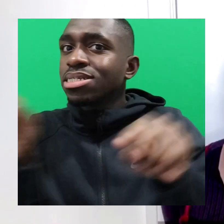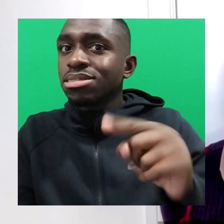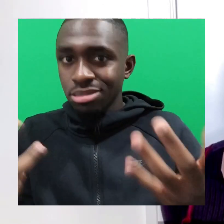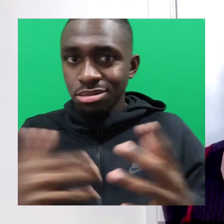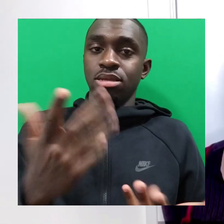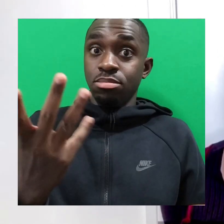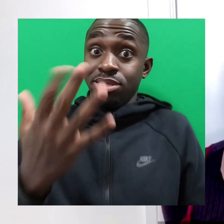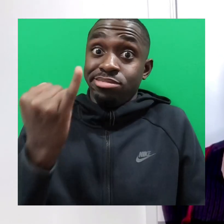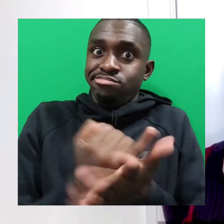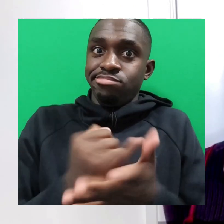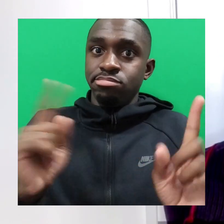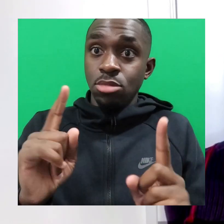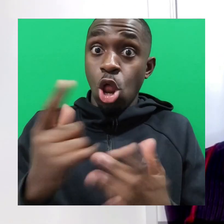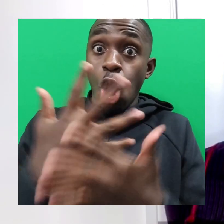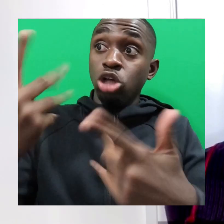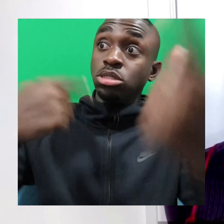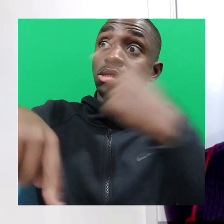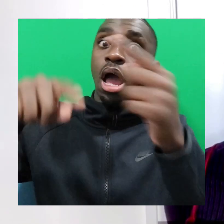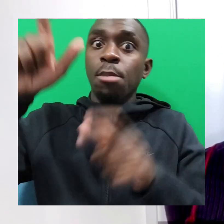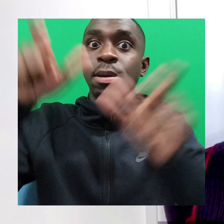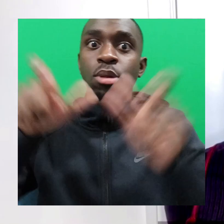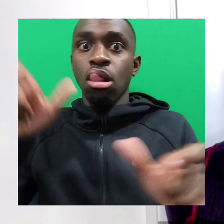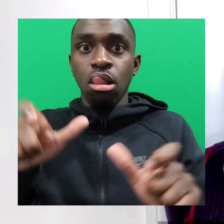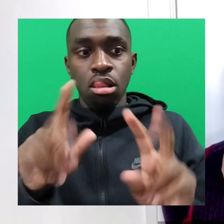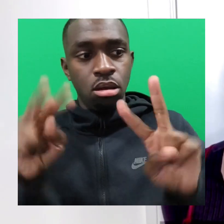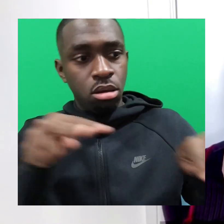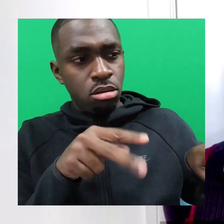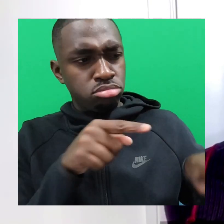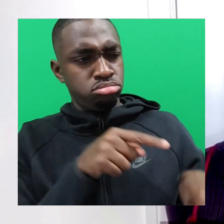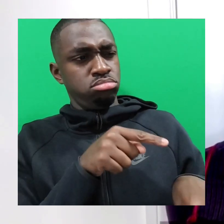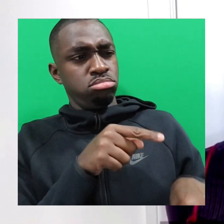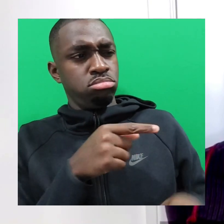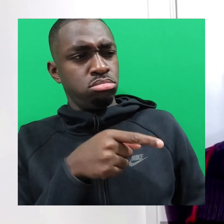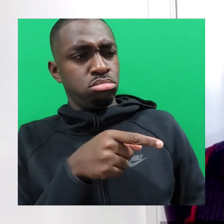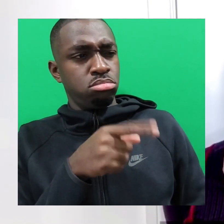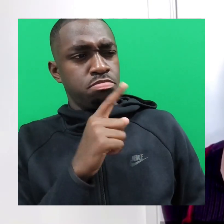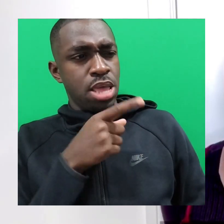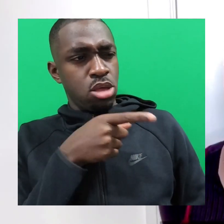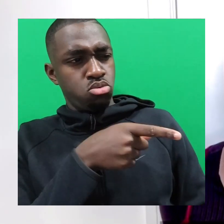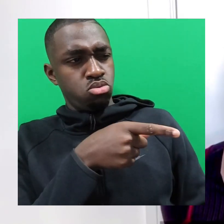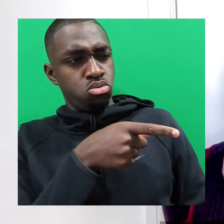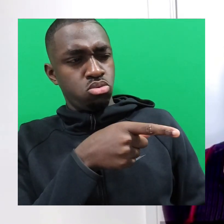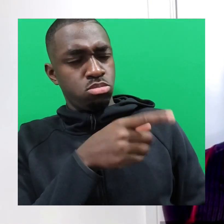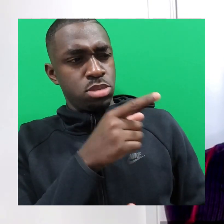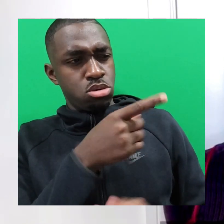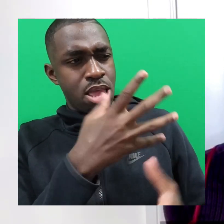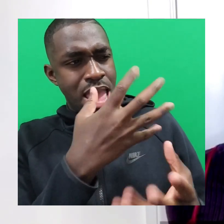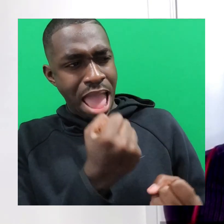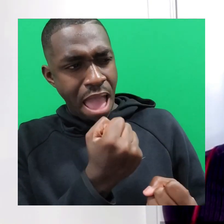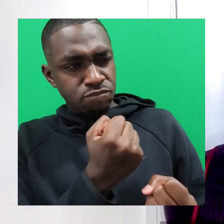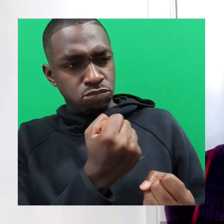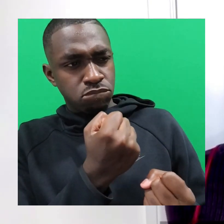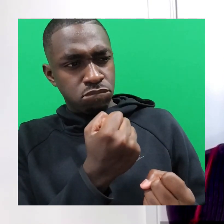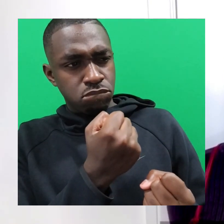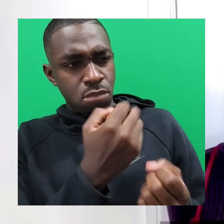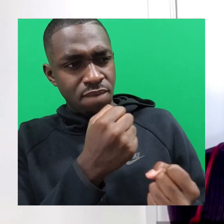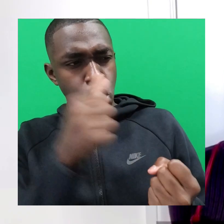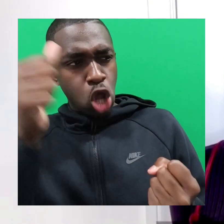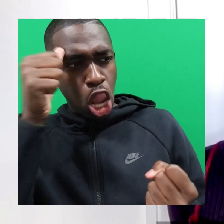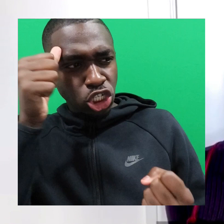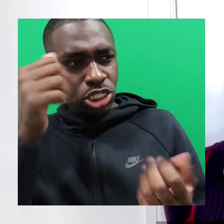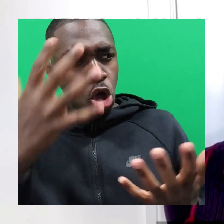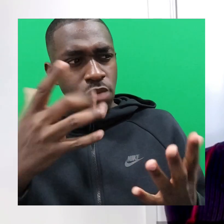lot of people would think that, you know, when you're learning to code or when you're taking a role that involves a lot of coding,